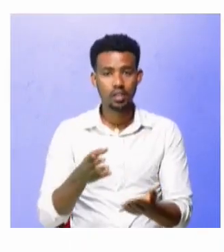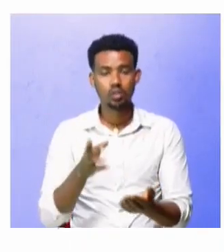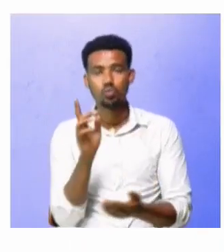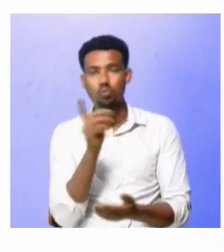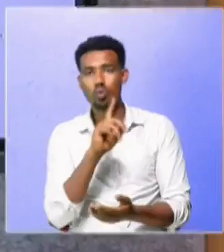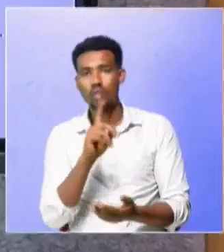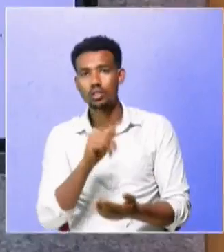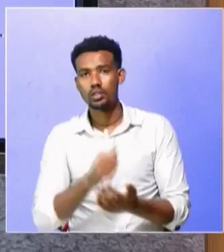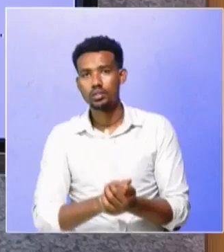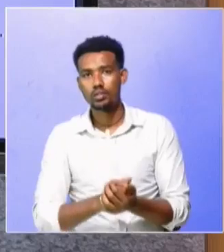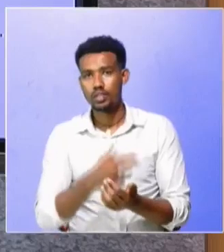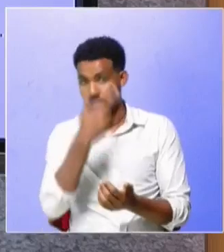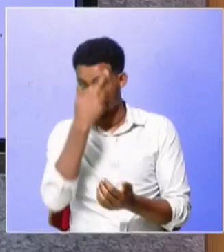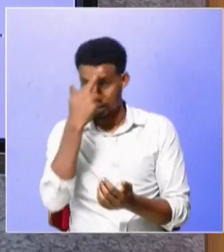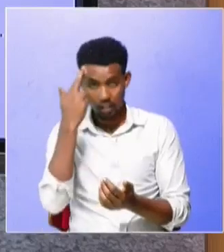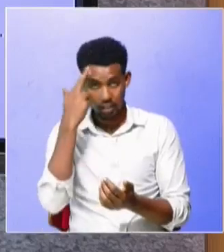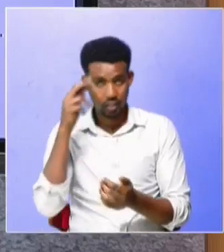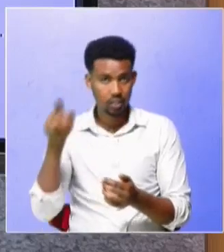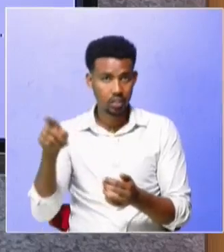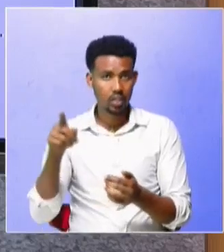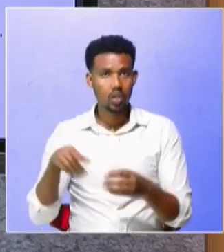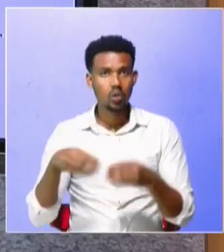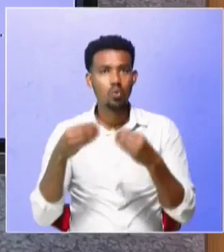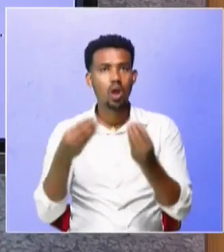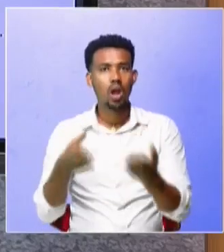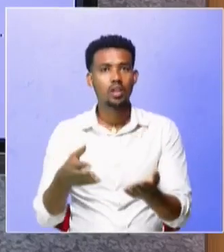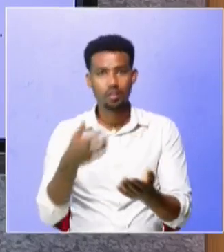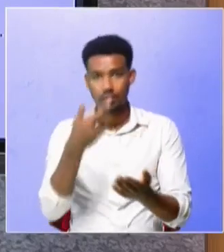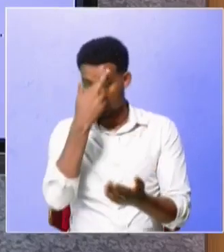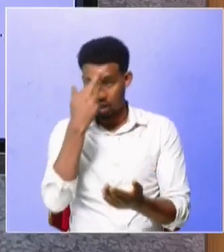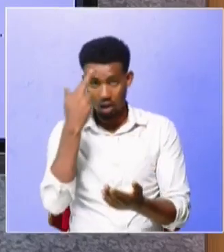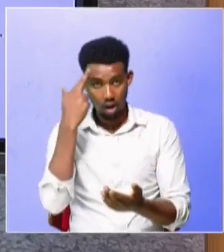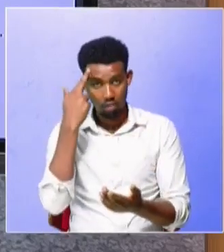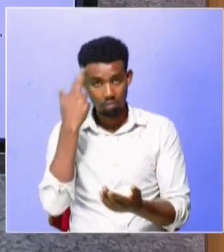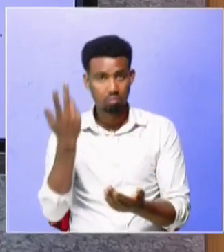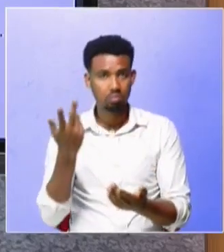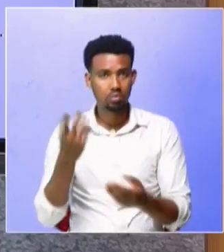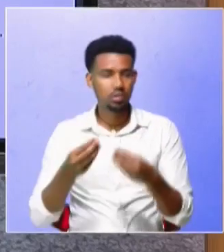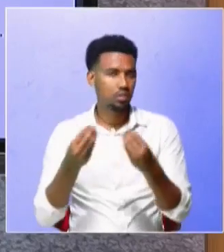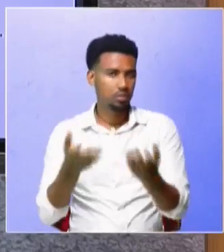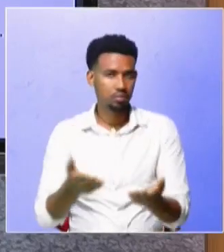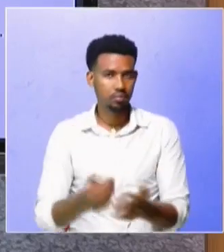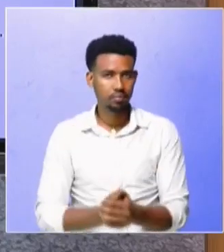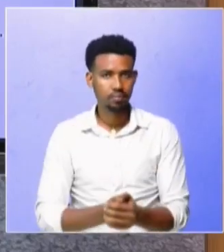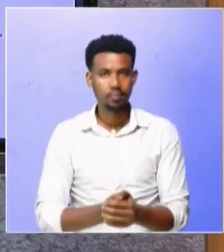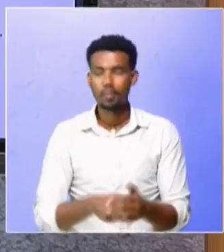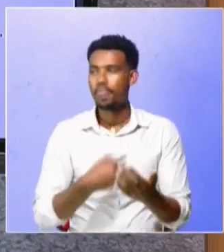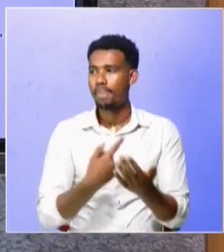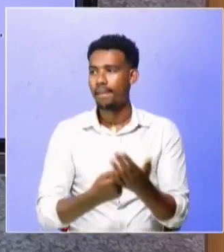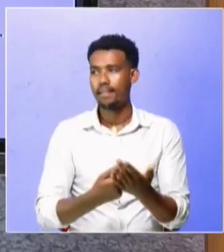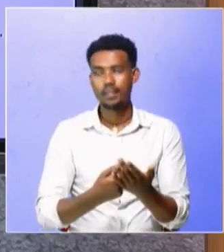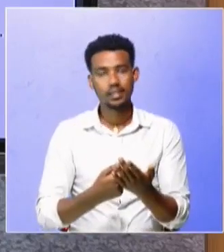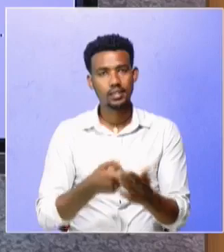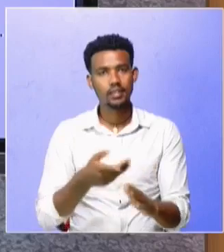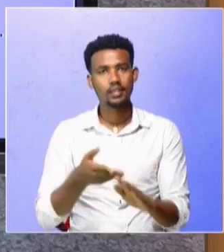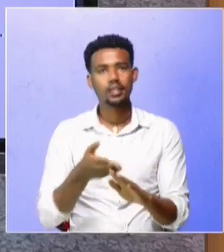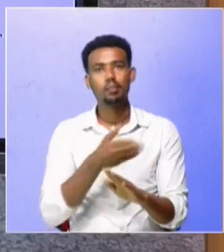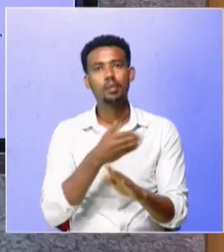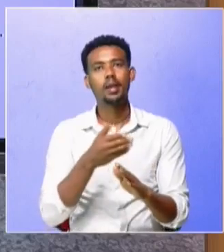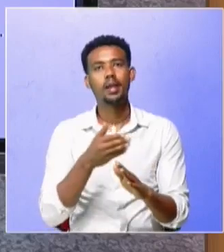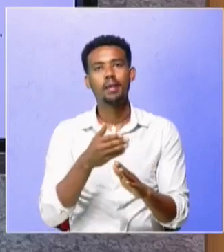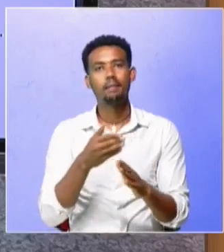giving reason here. We're giving cause, we're giving reason here. That is the preposition